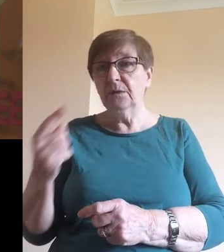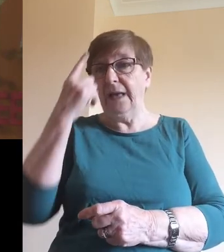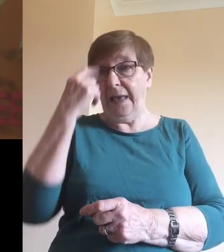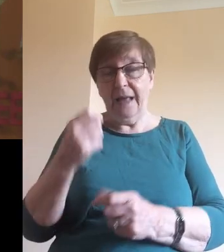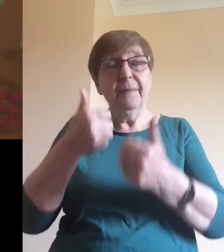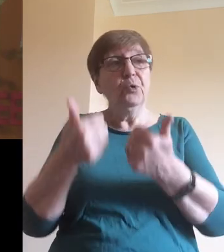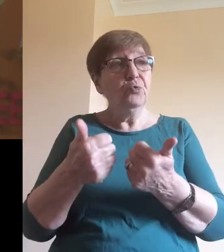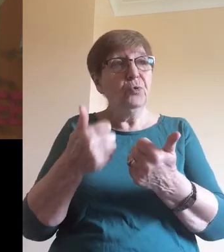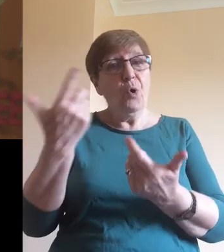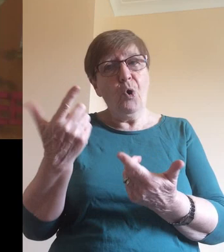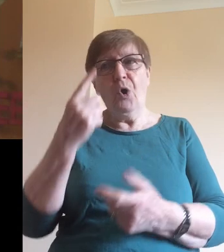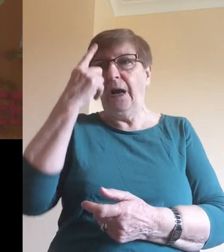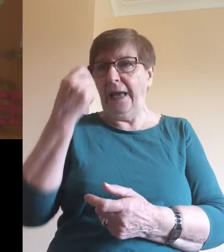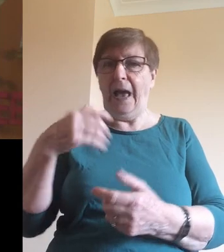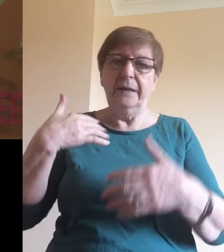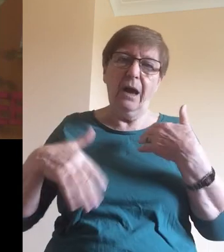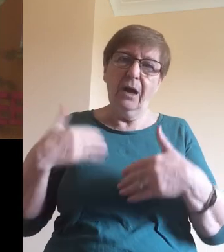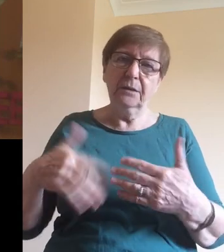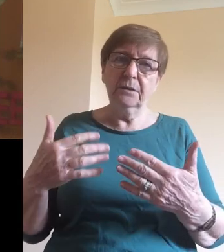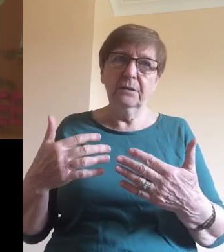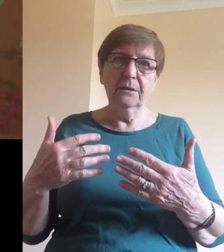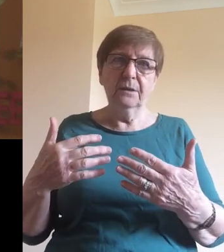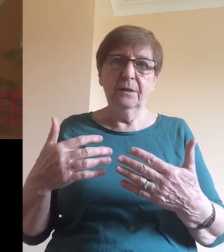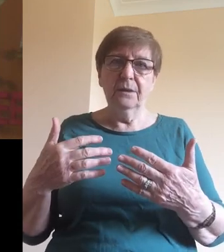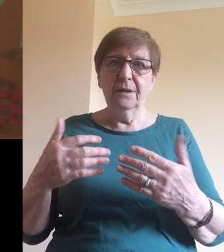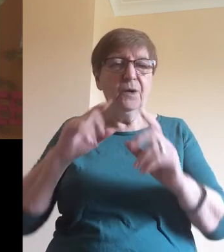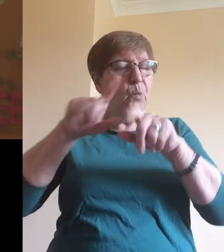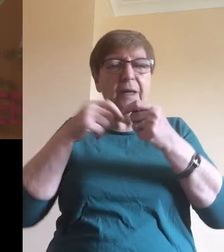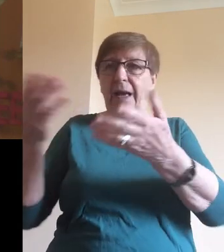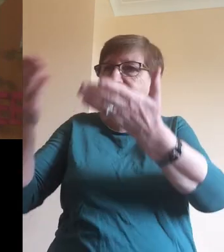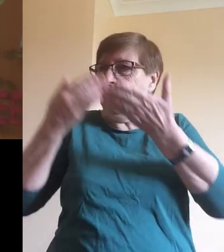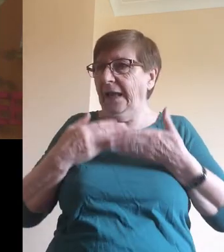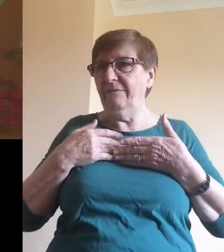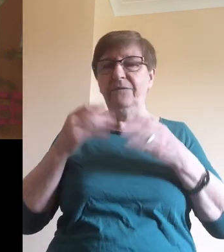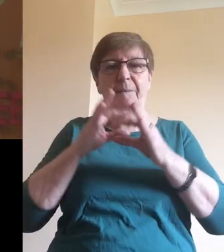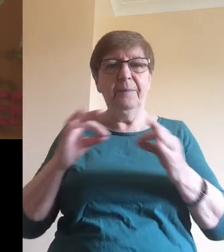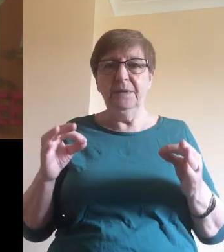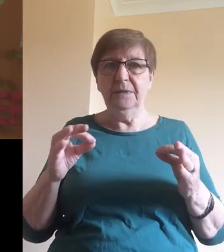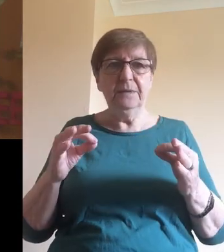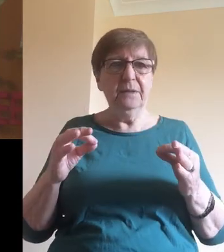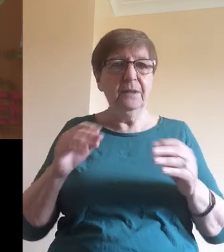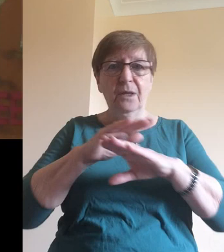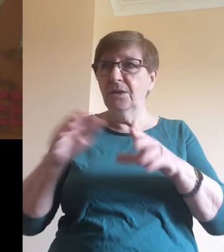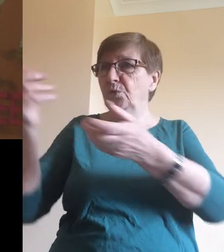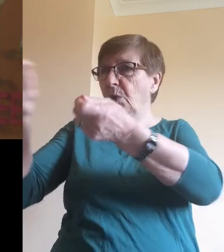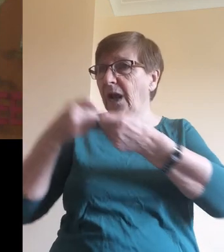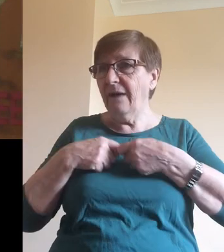harms. And they are not sources of fulfillment for everyone. They are not accompanied by